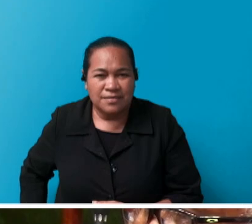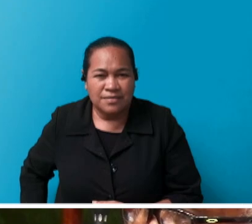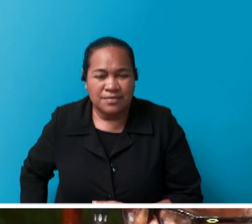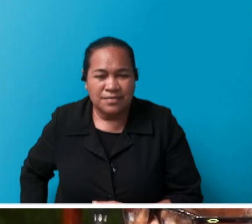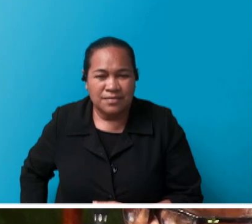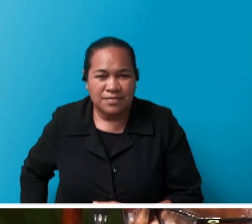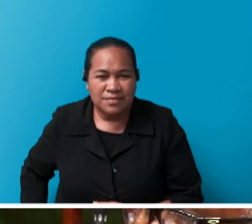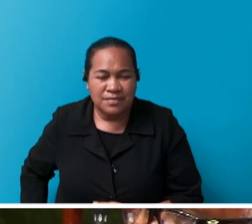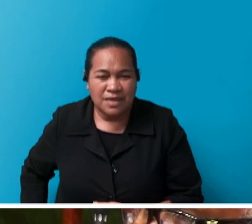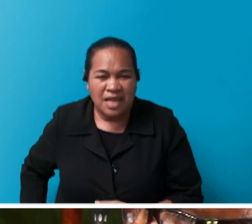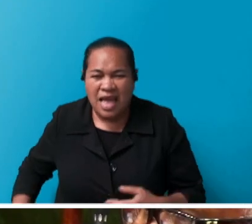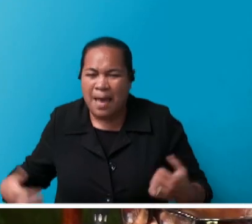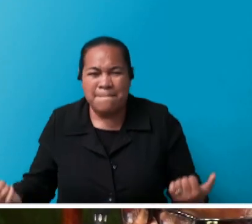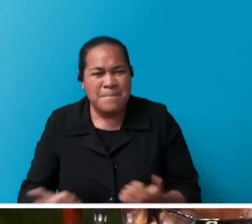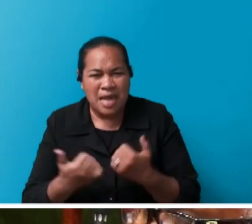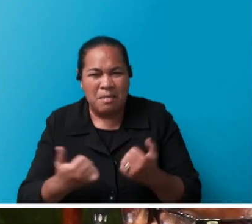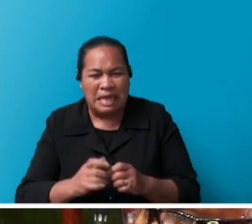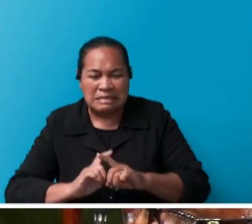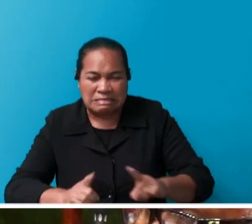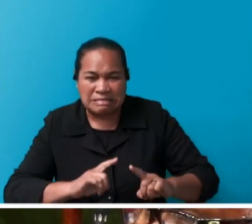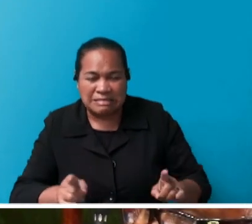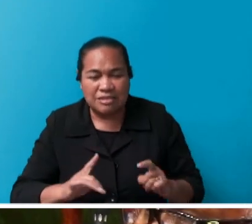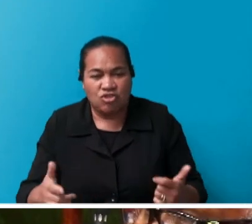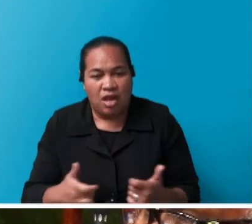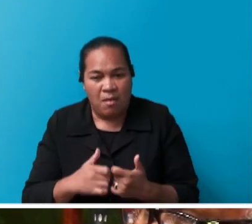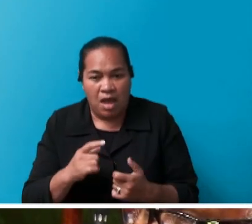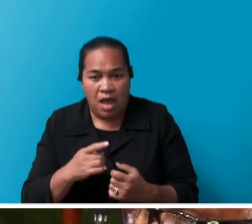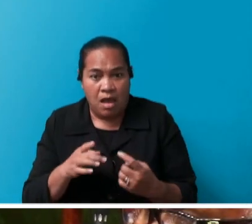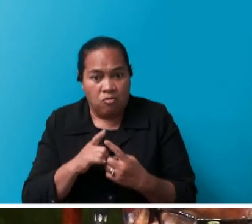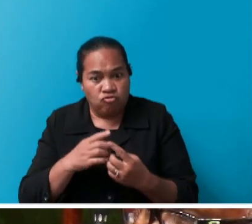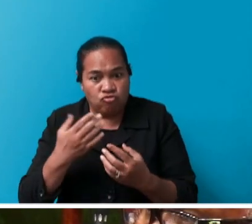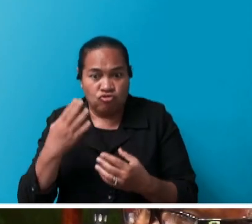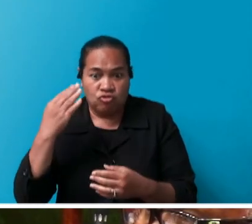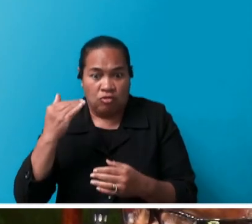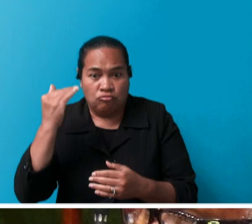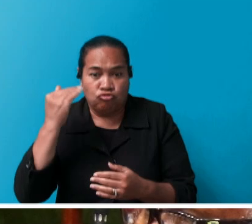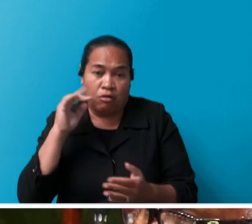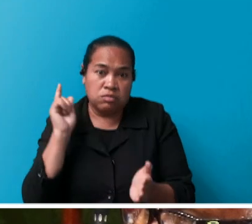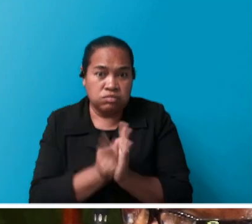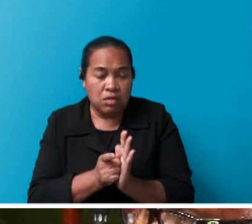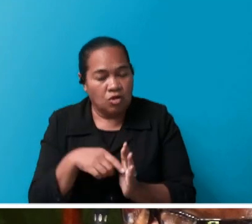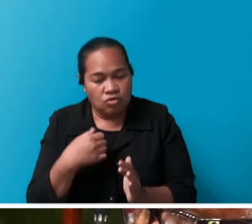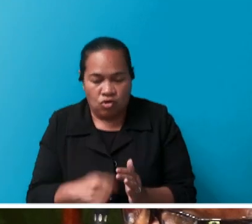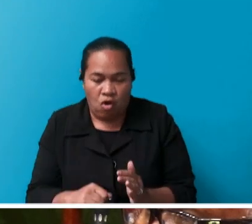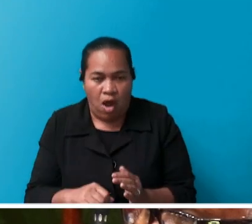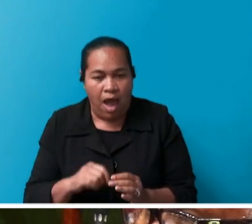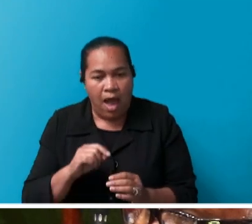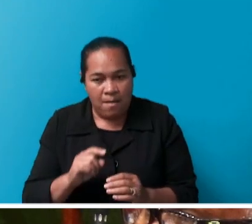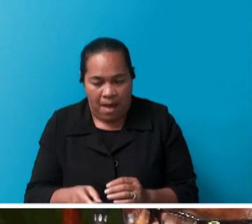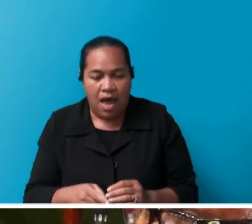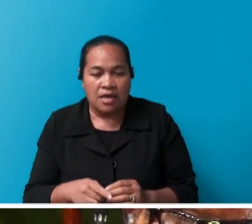be met easily or in a short span of time. But now, this America, this will be